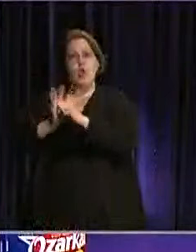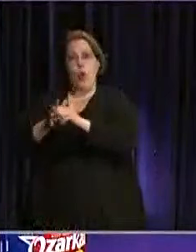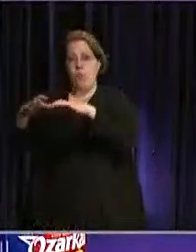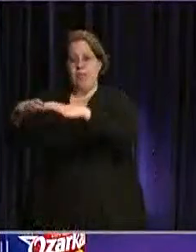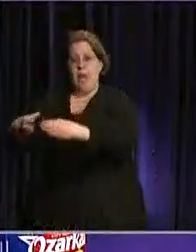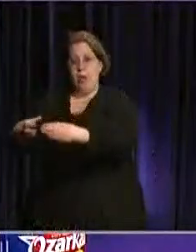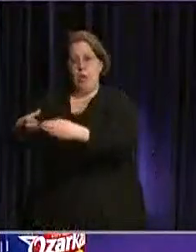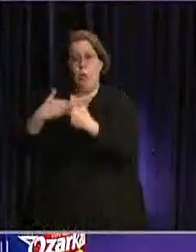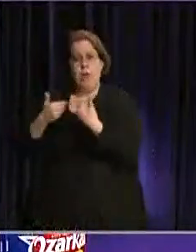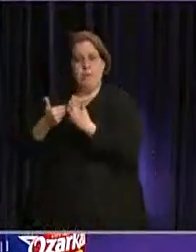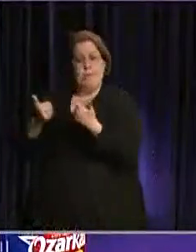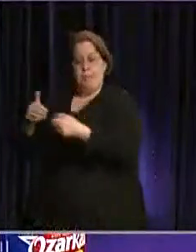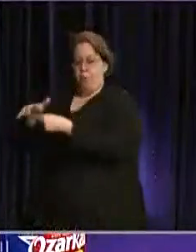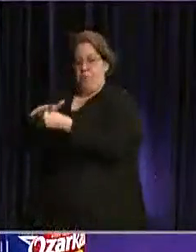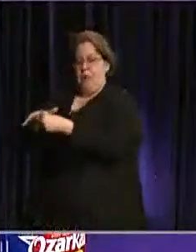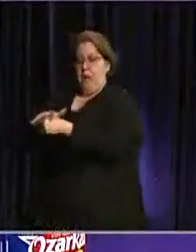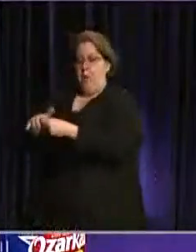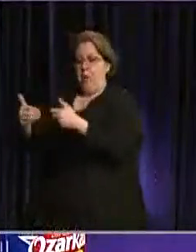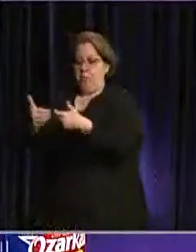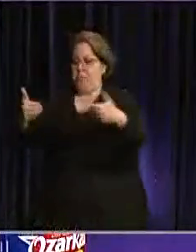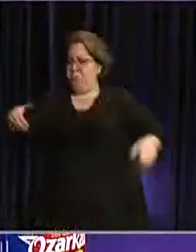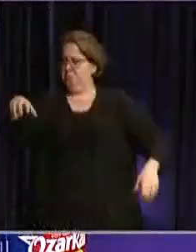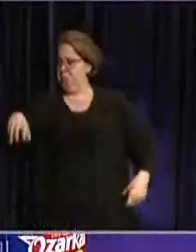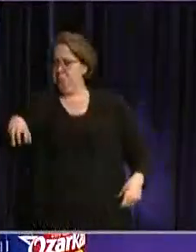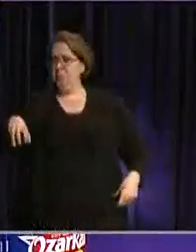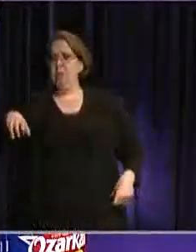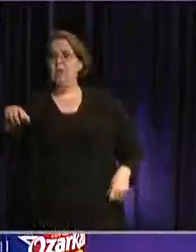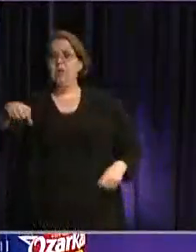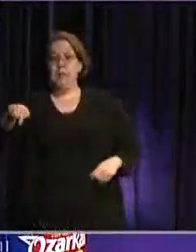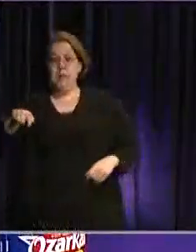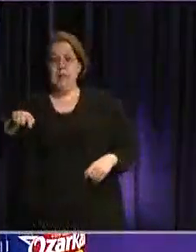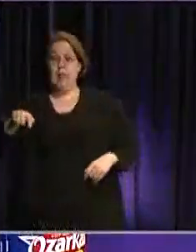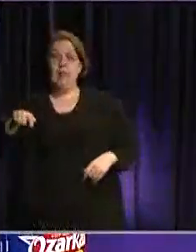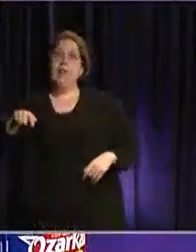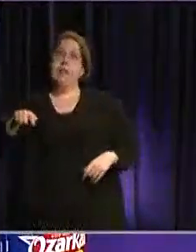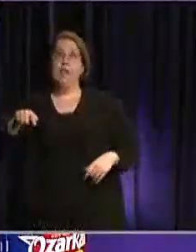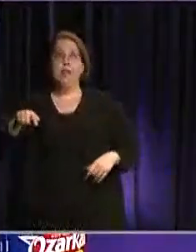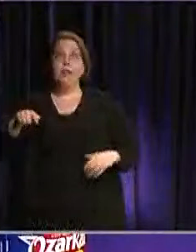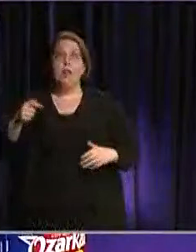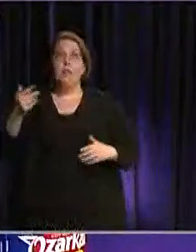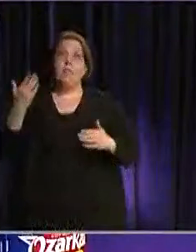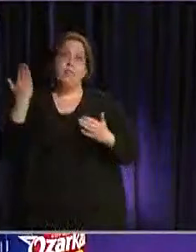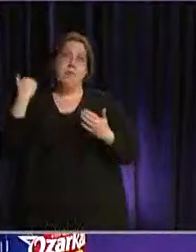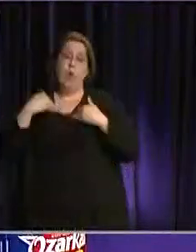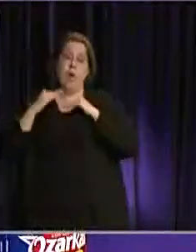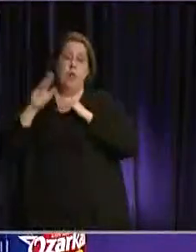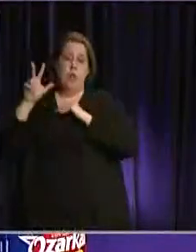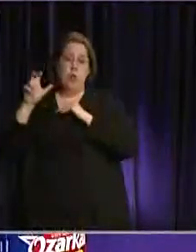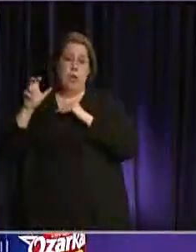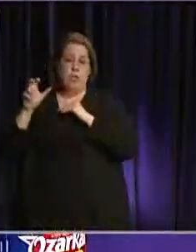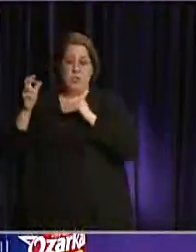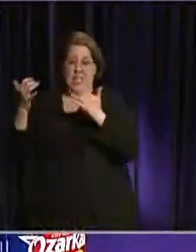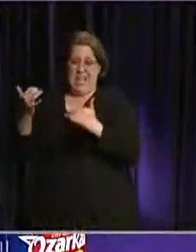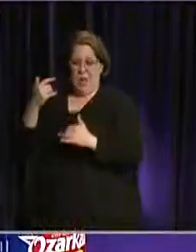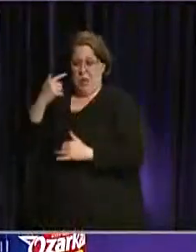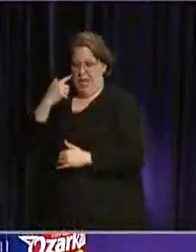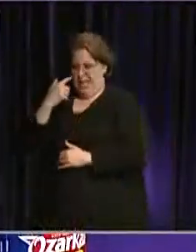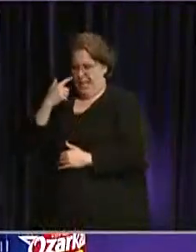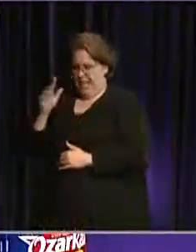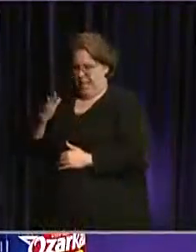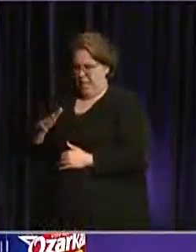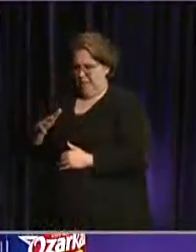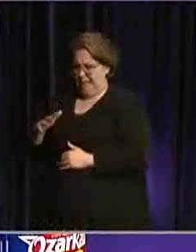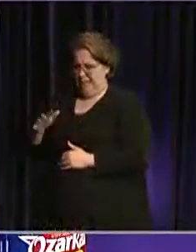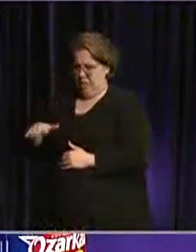We have a separate unit for them, able to handle over 300 and down to 46. I think we were around 80 or 90 at